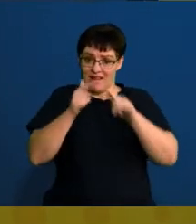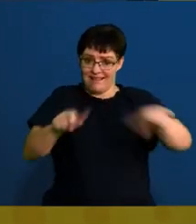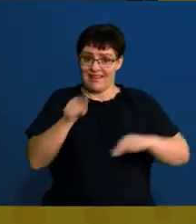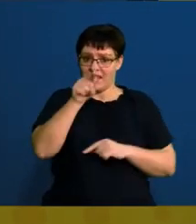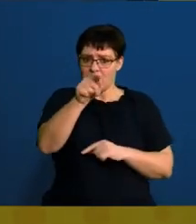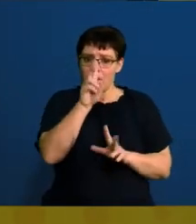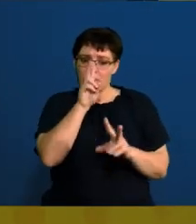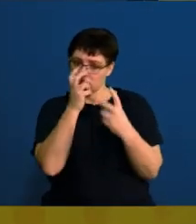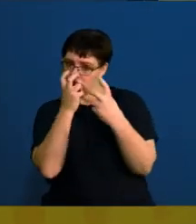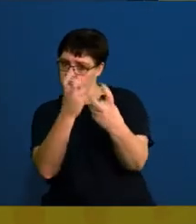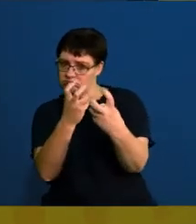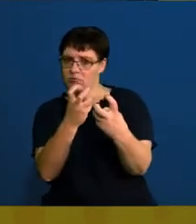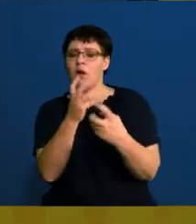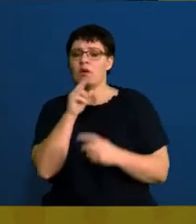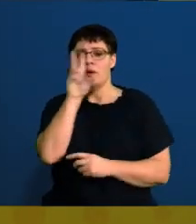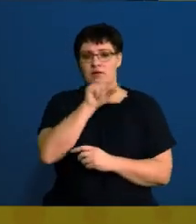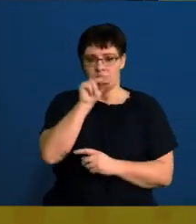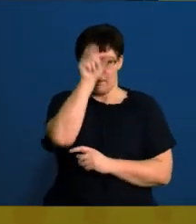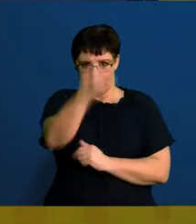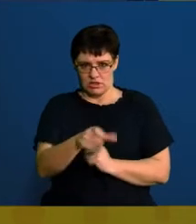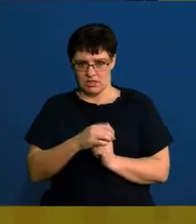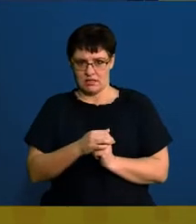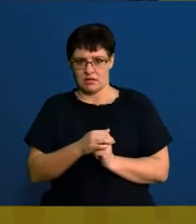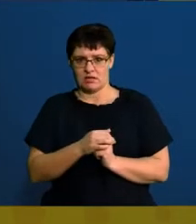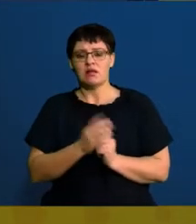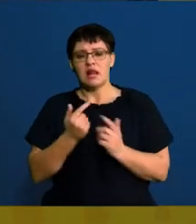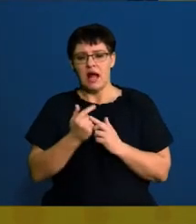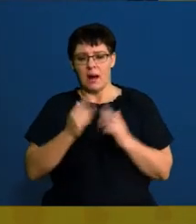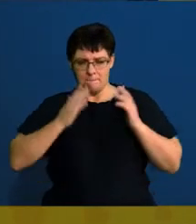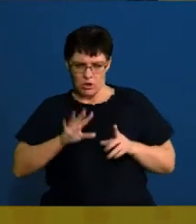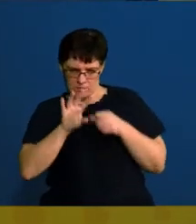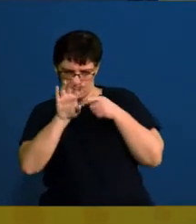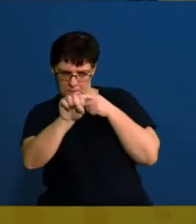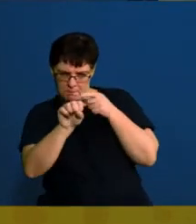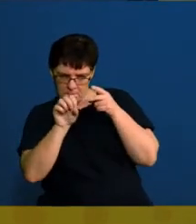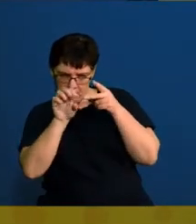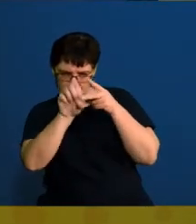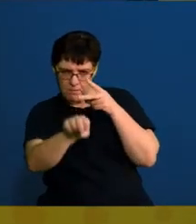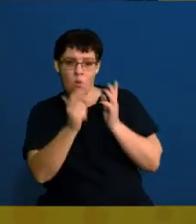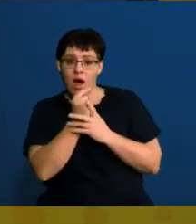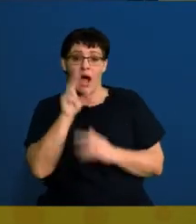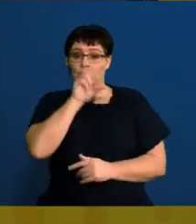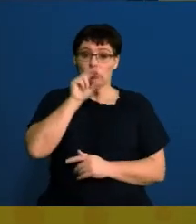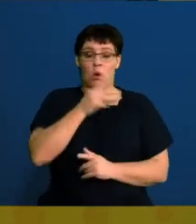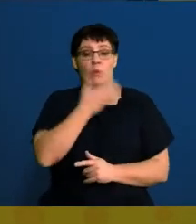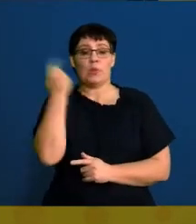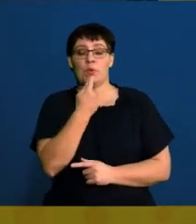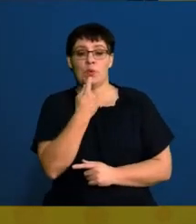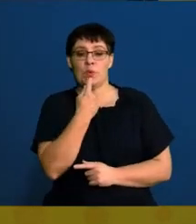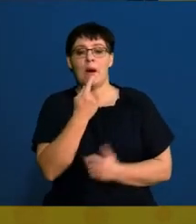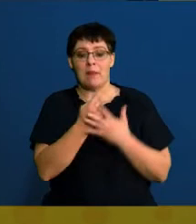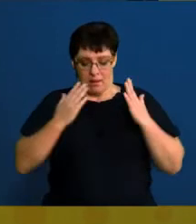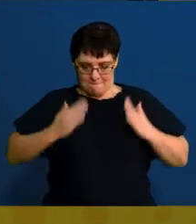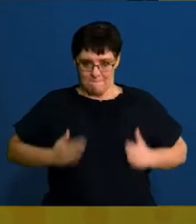very observant when you speak to people, okay? There are different types of things that you can observe, non-verbal communication, which is our body